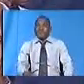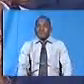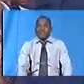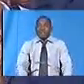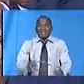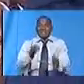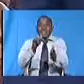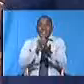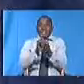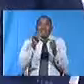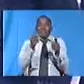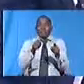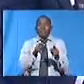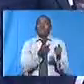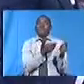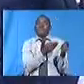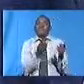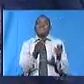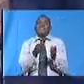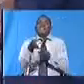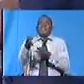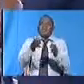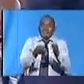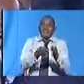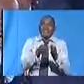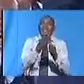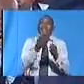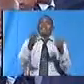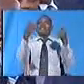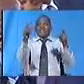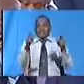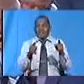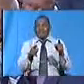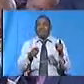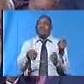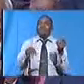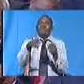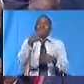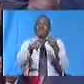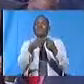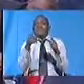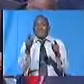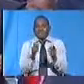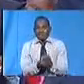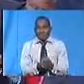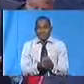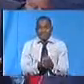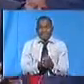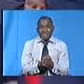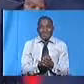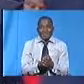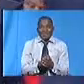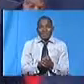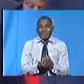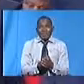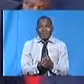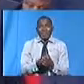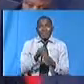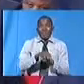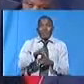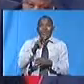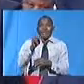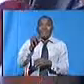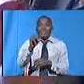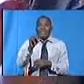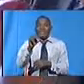that would have occasioned irregularity, lies at the heart of the first respondent's defense.